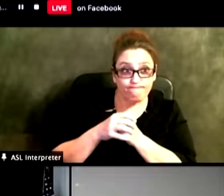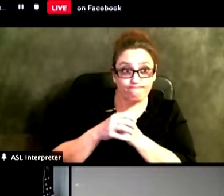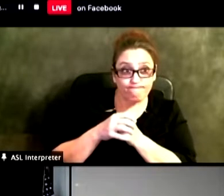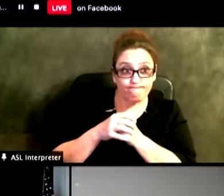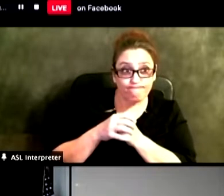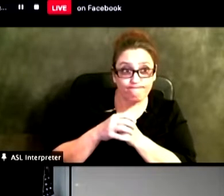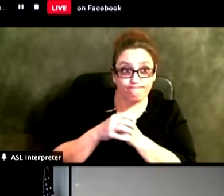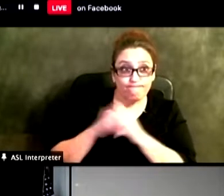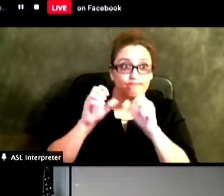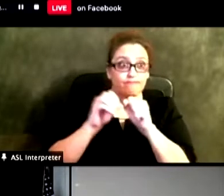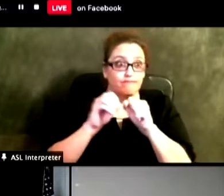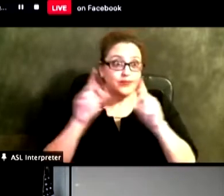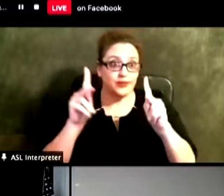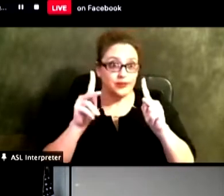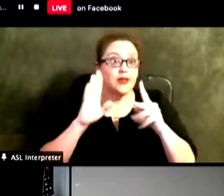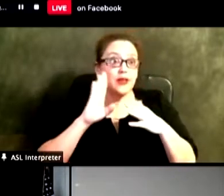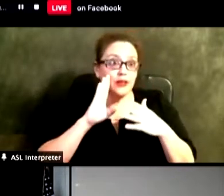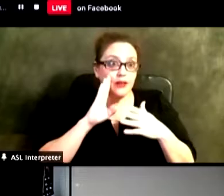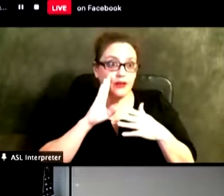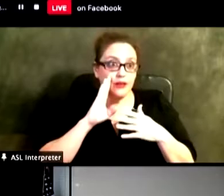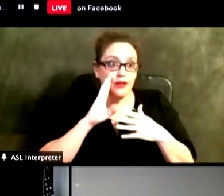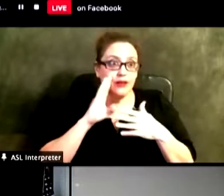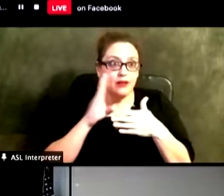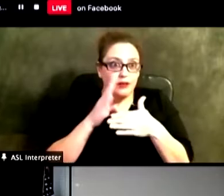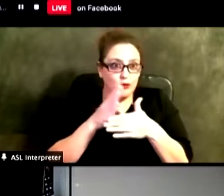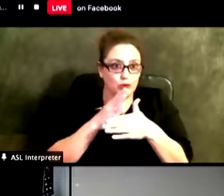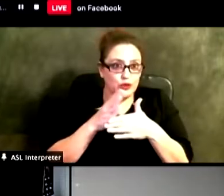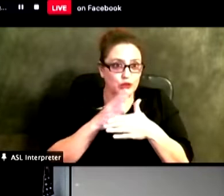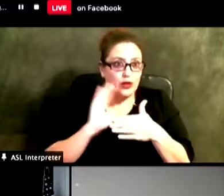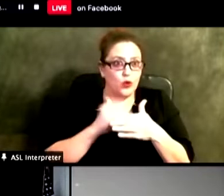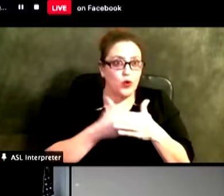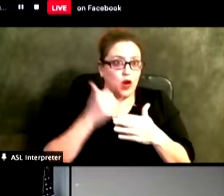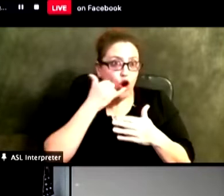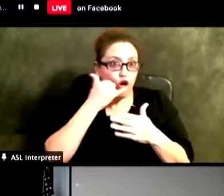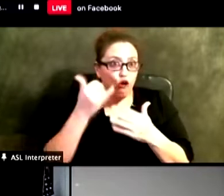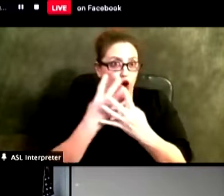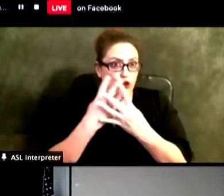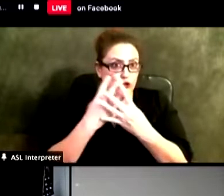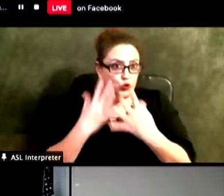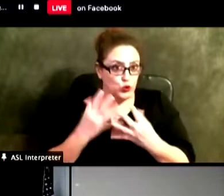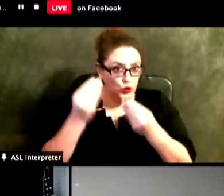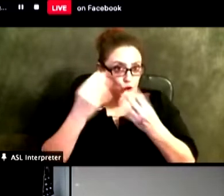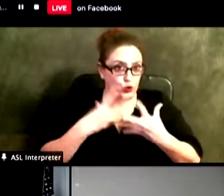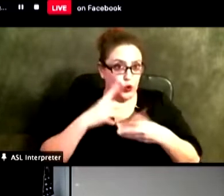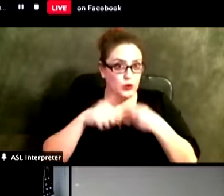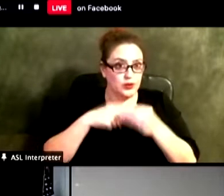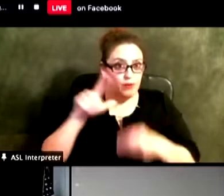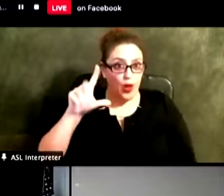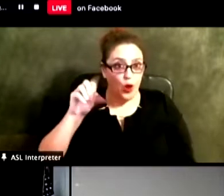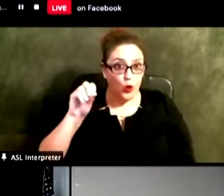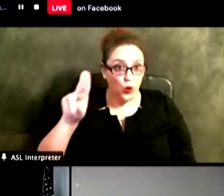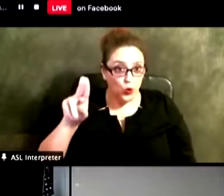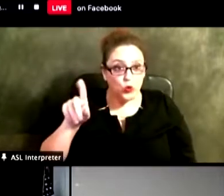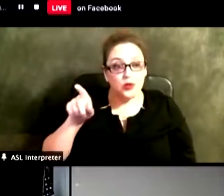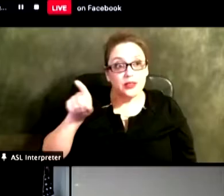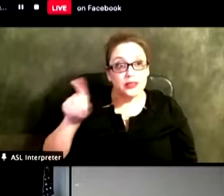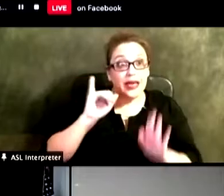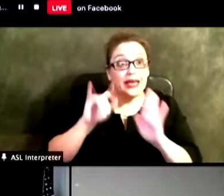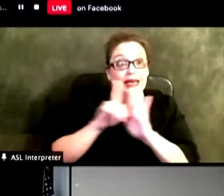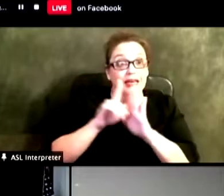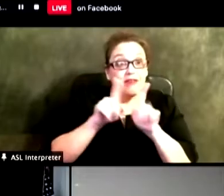I will share what I was told by our call screener, which is that he identified as someone who